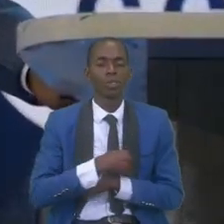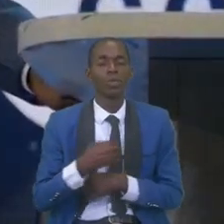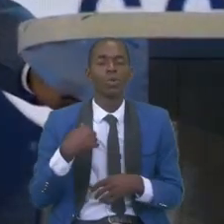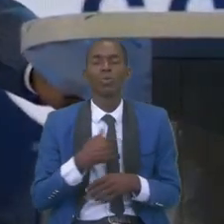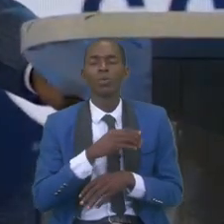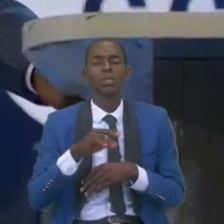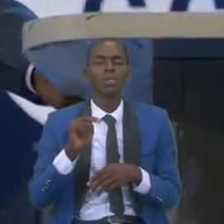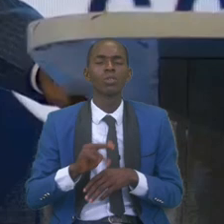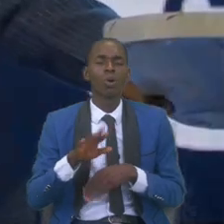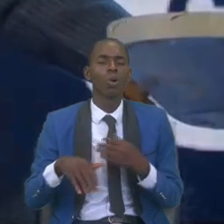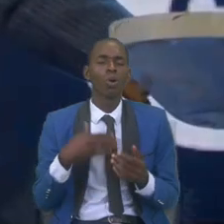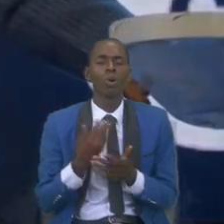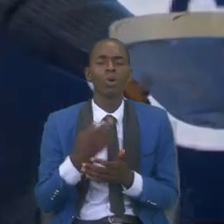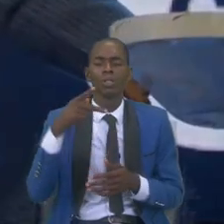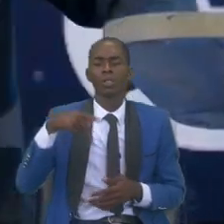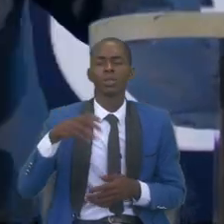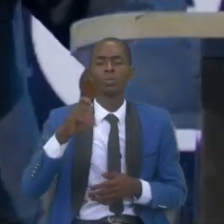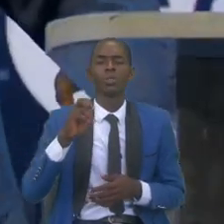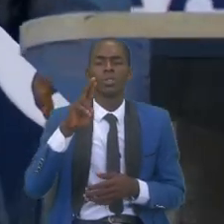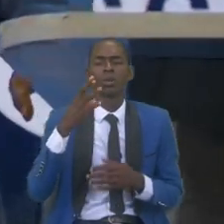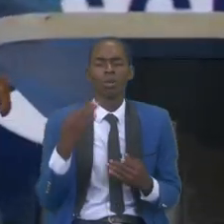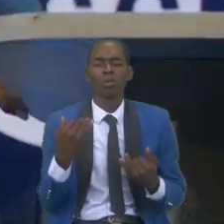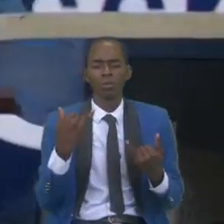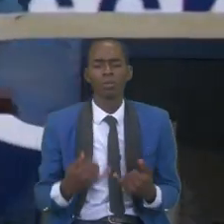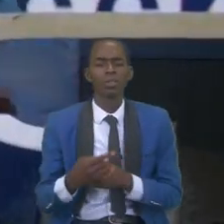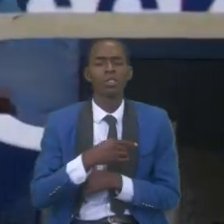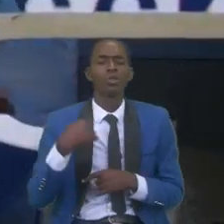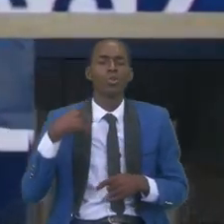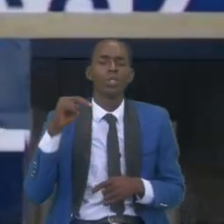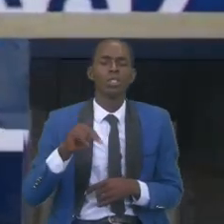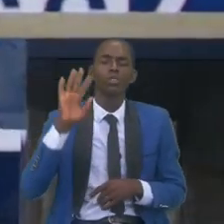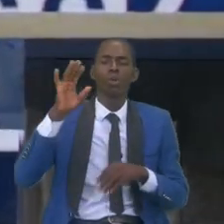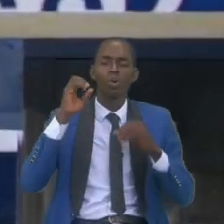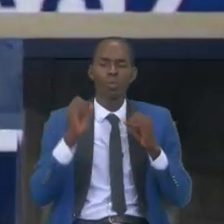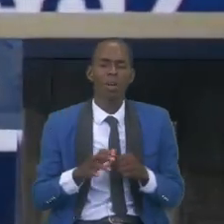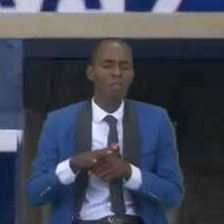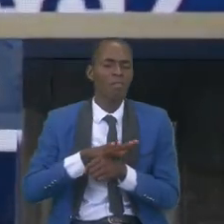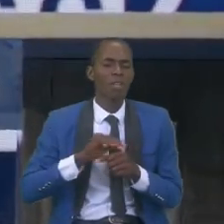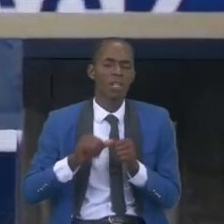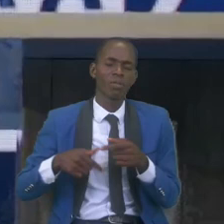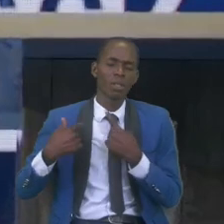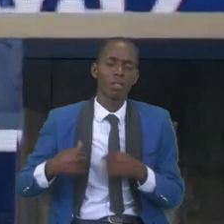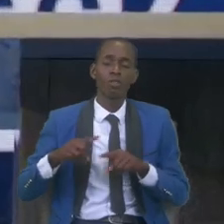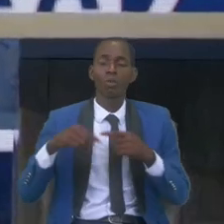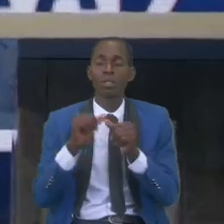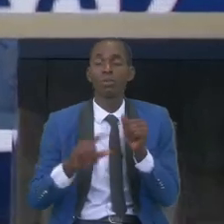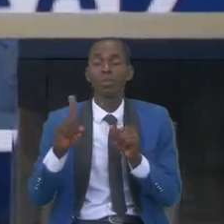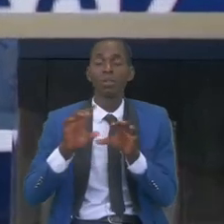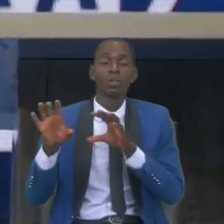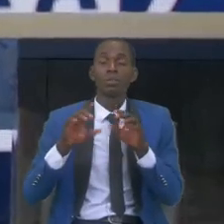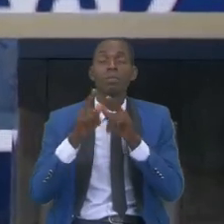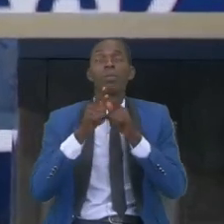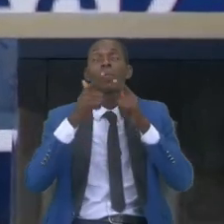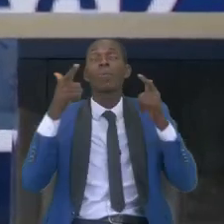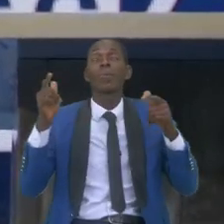of today. And we need your power saturating our lives and going everywhere, doing exploits.